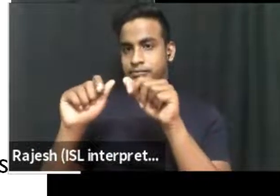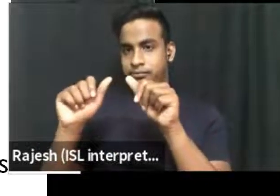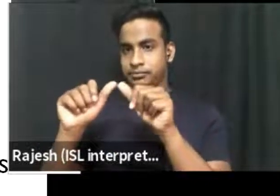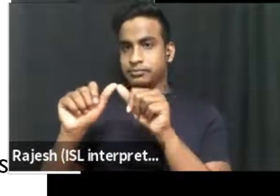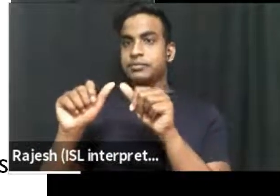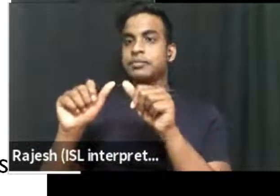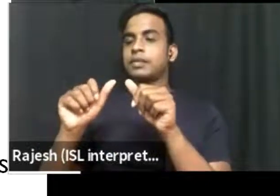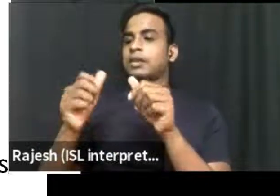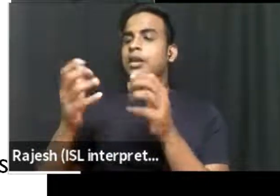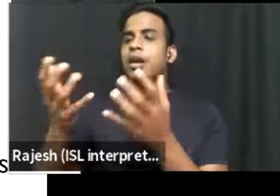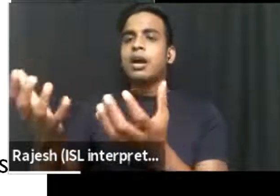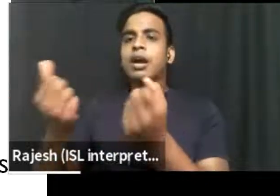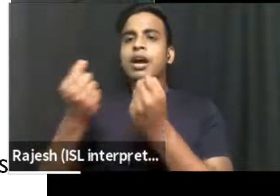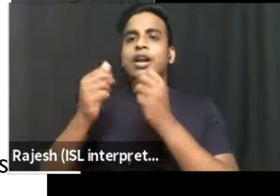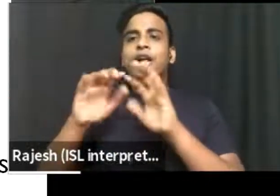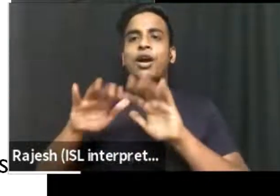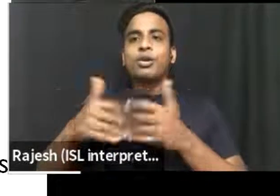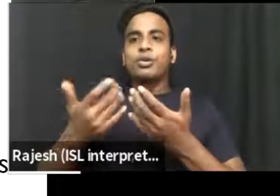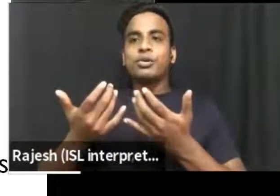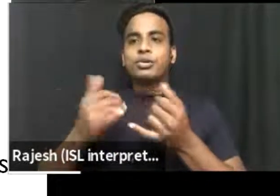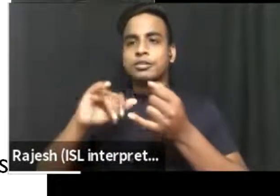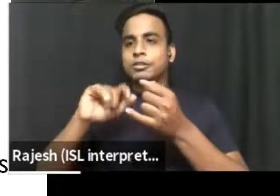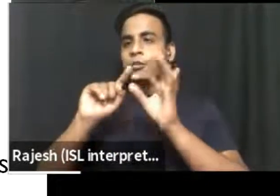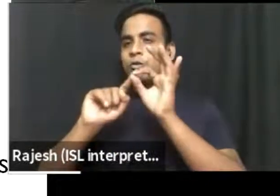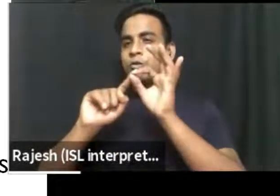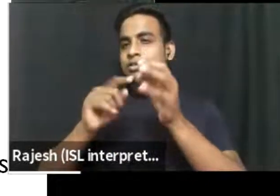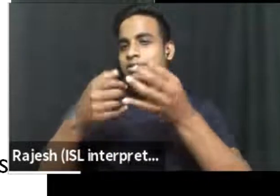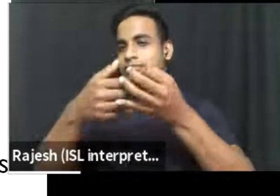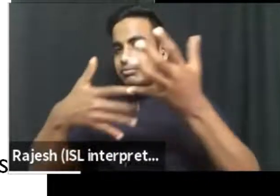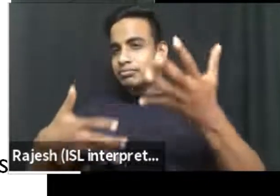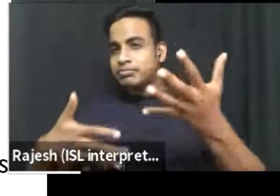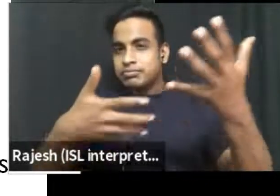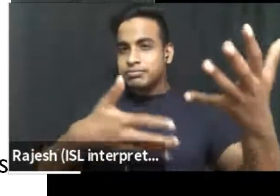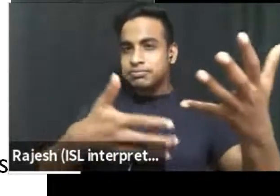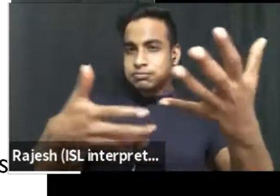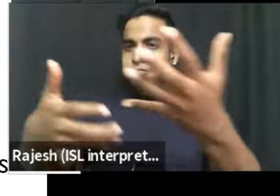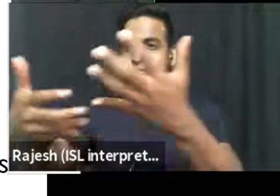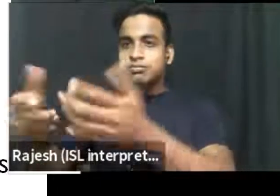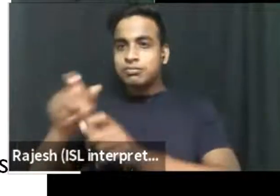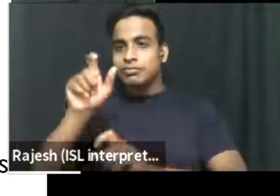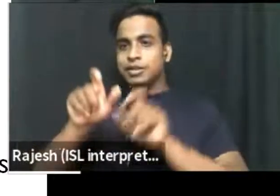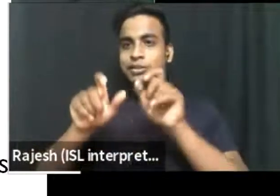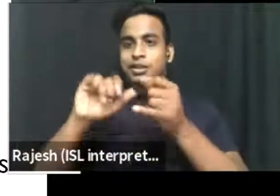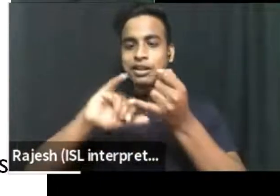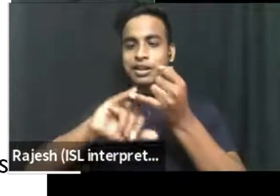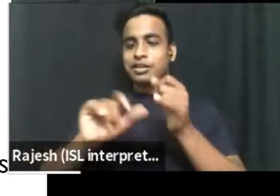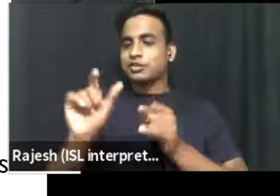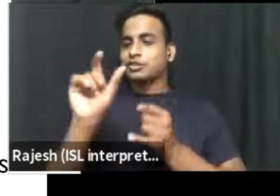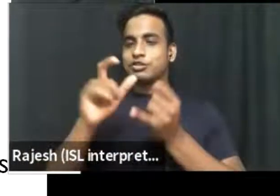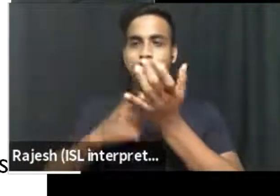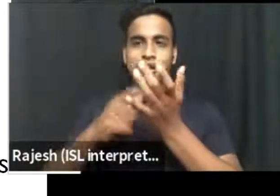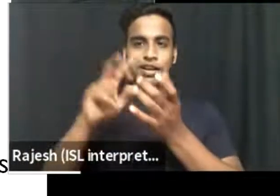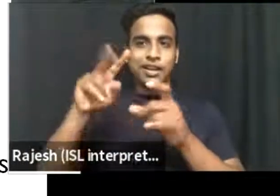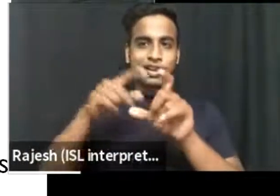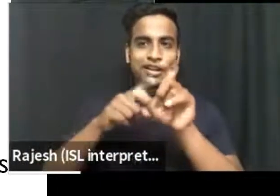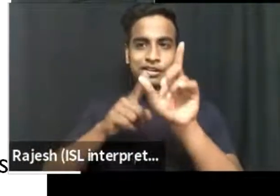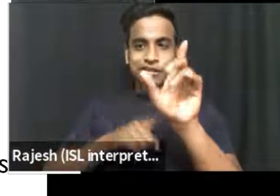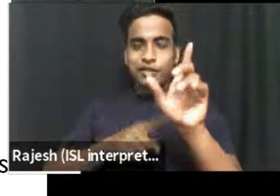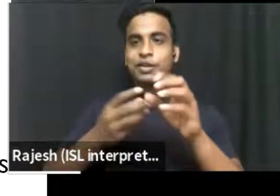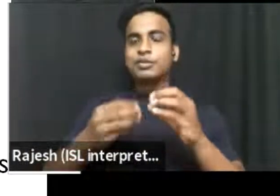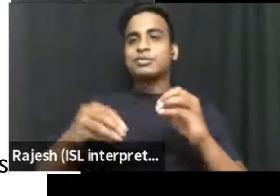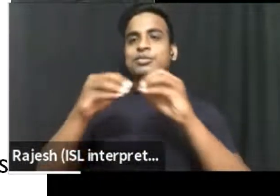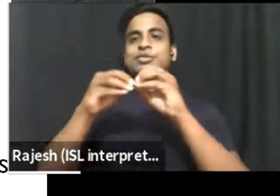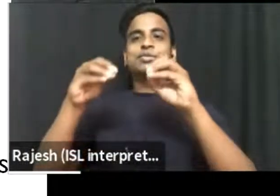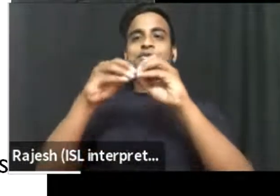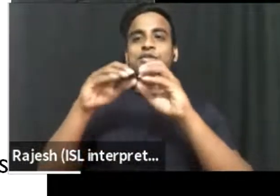data? Are we still relying on 2011 data, 2011 reports? How can we get more data